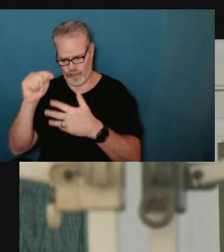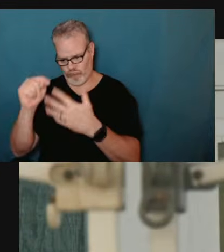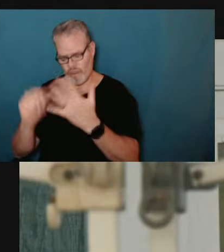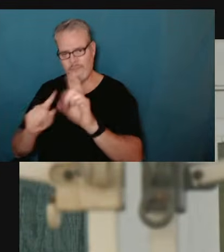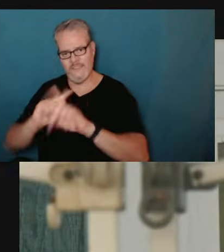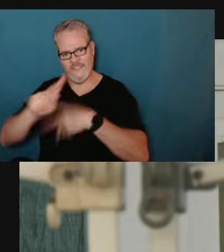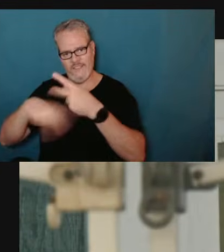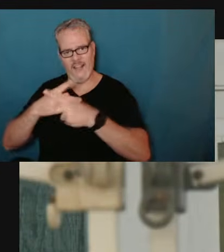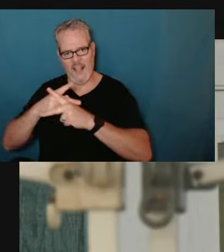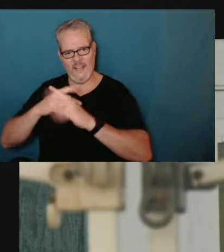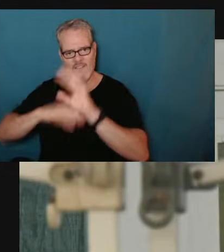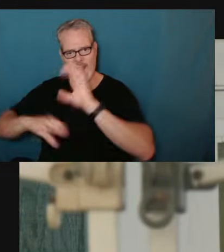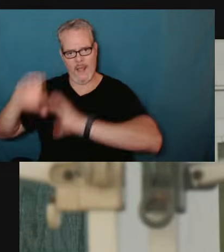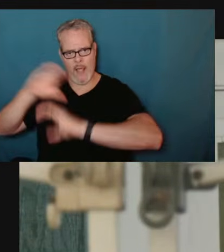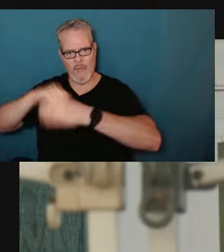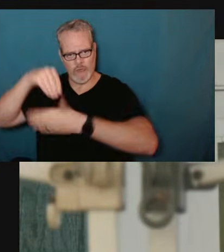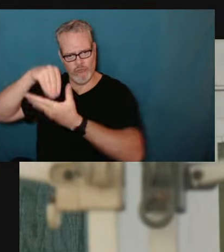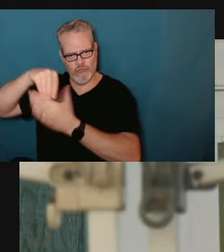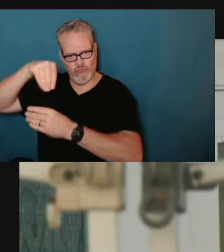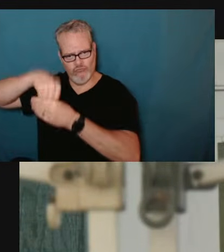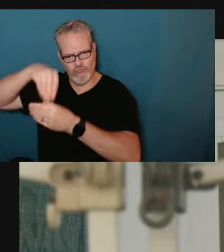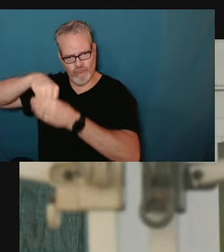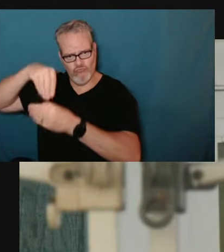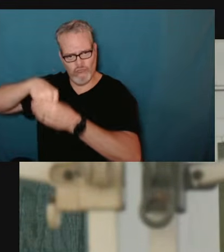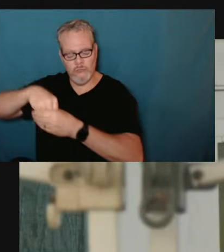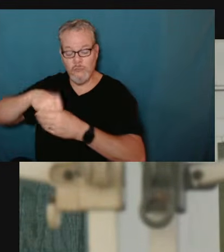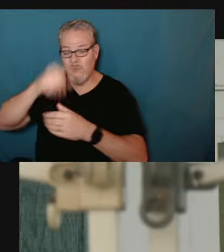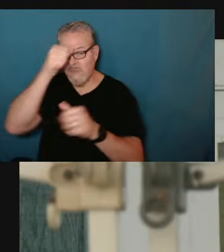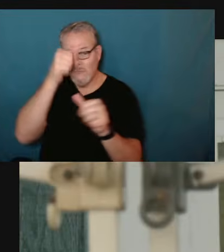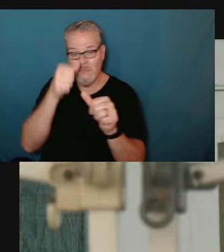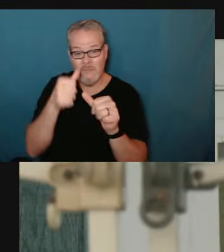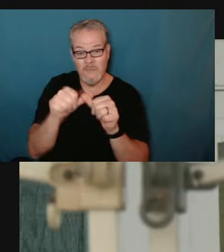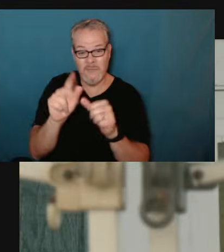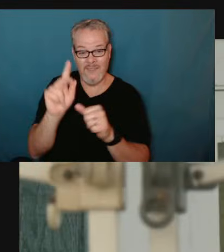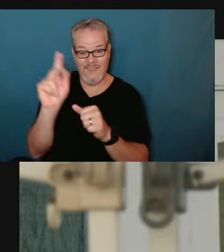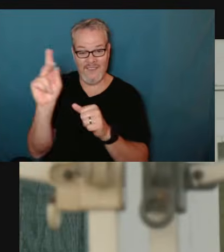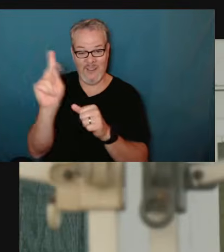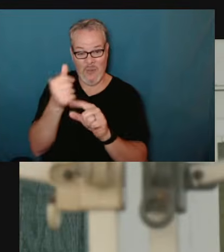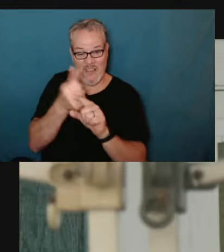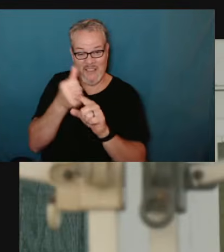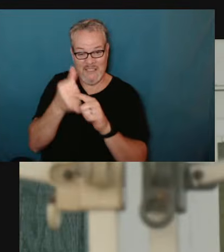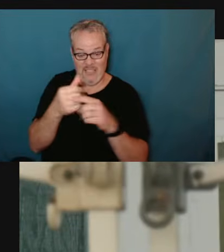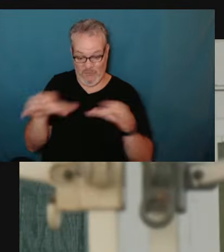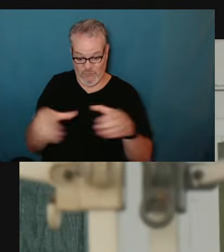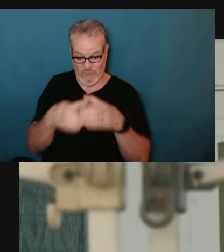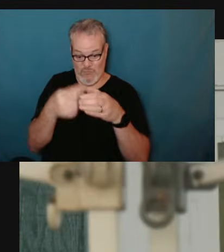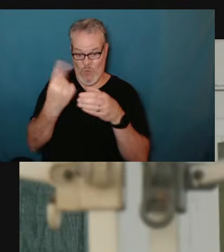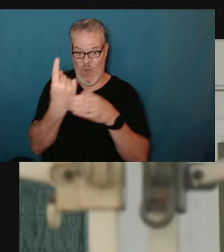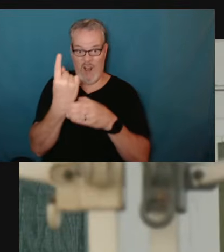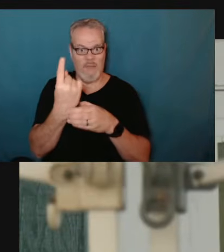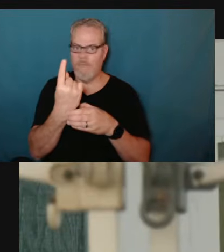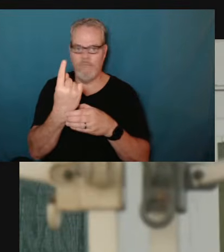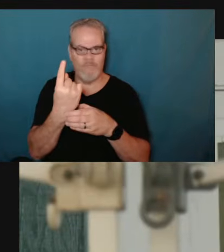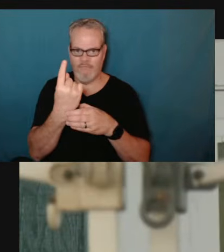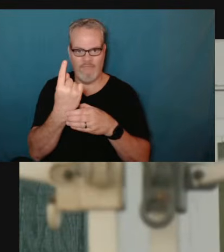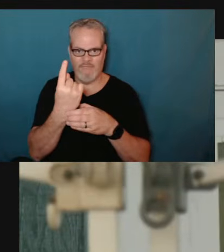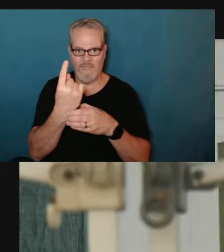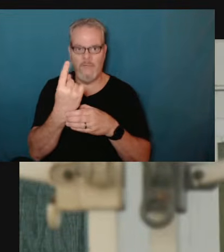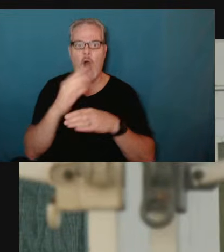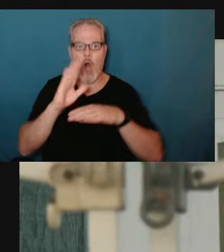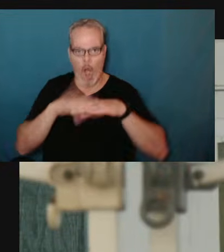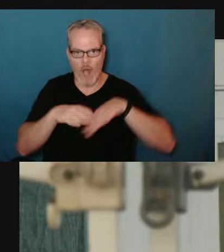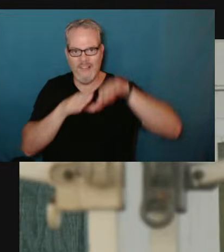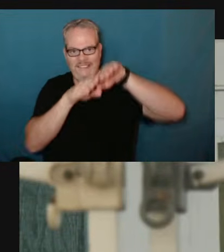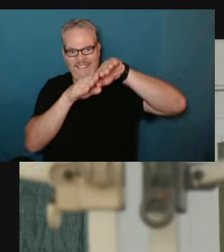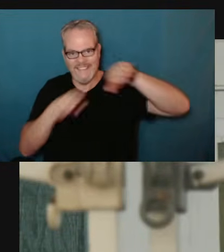that nature. You also have to remember that Kilauea is not just its own volcano growing on the seafloor. Kilauea is growing on the flank of